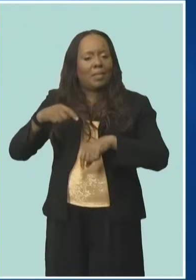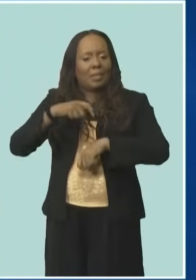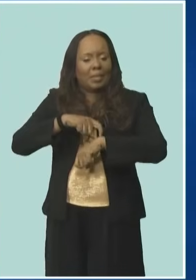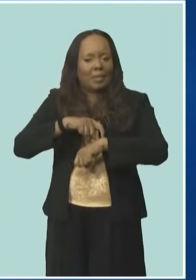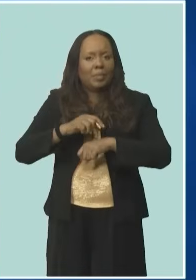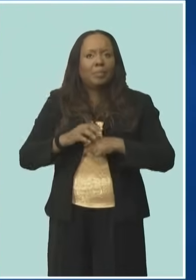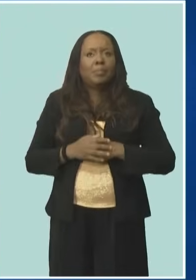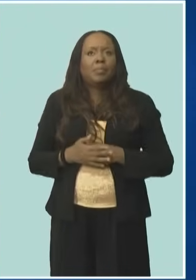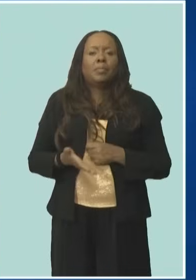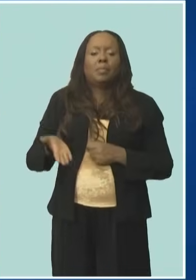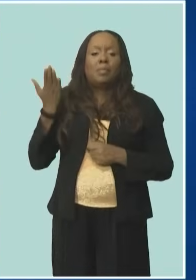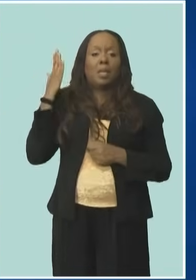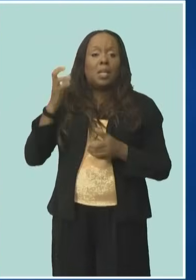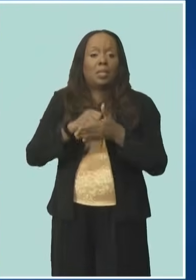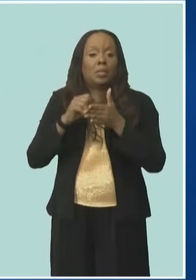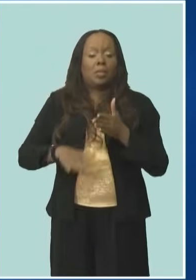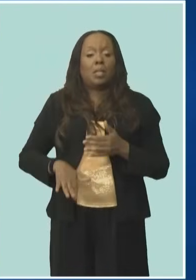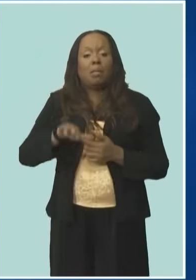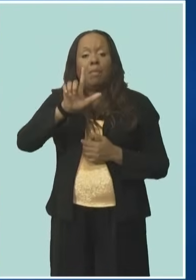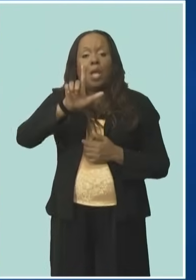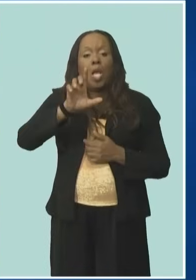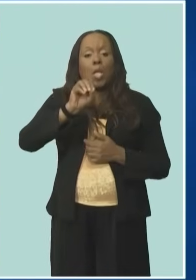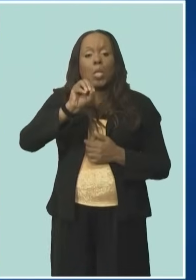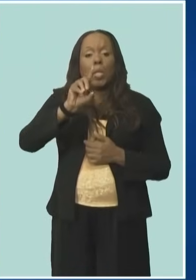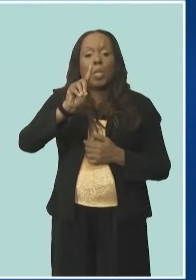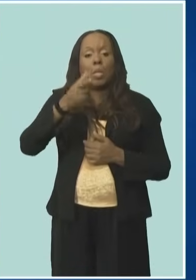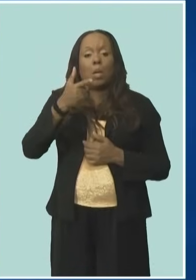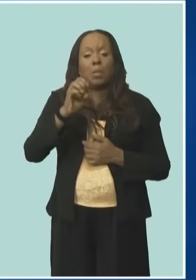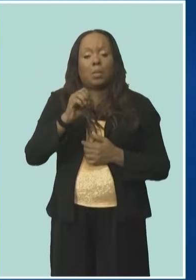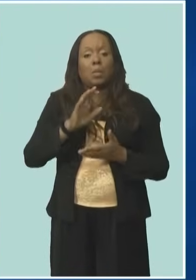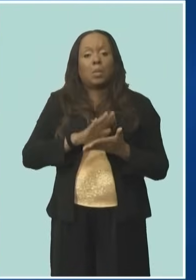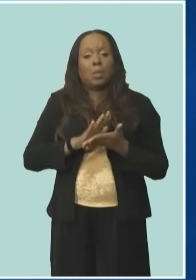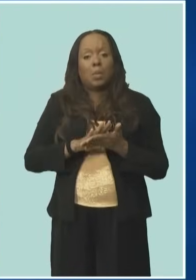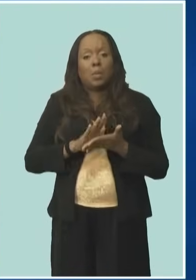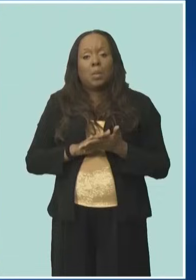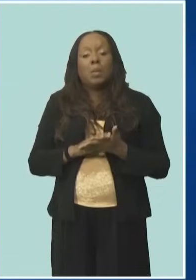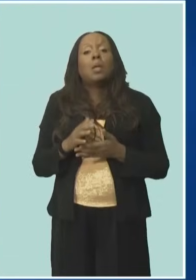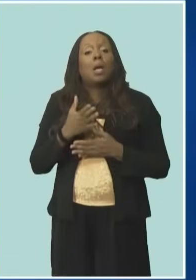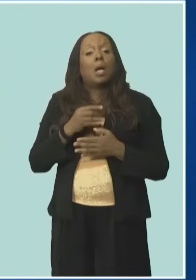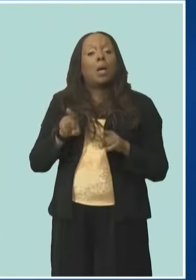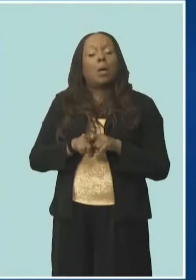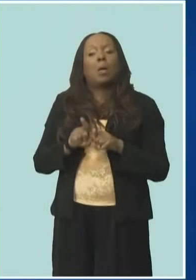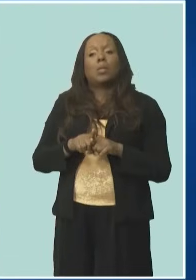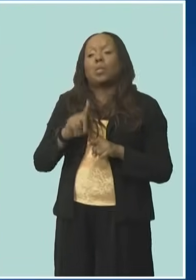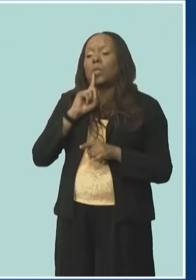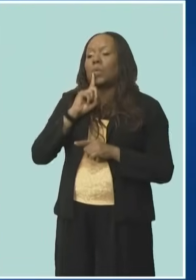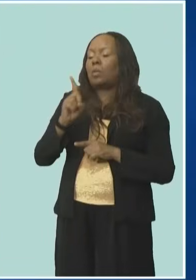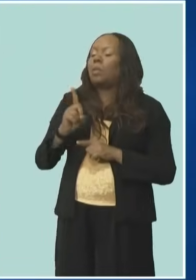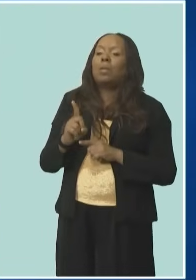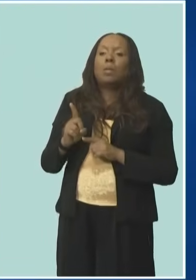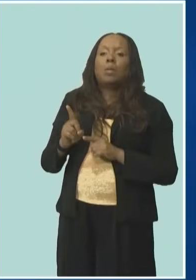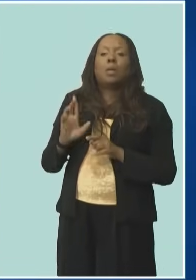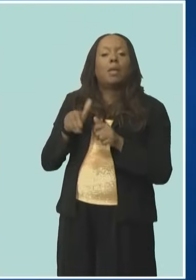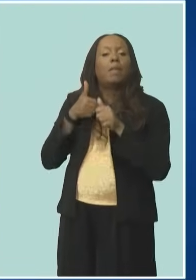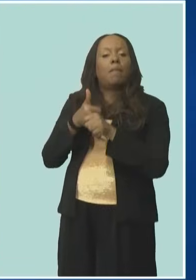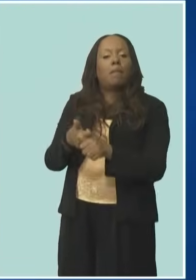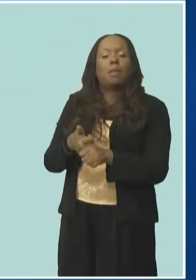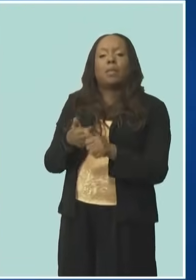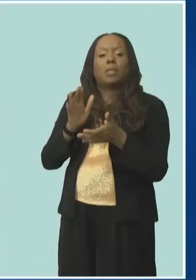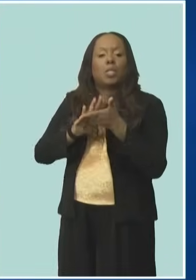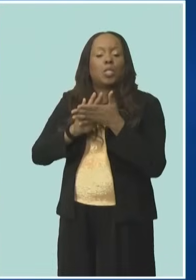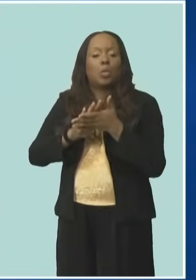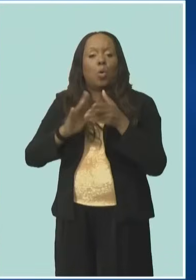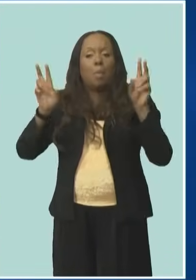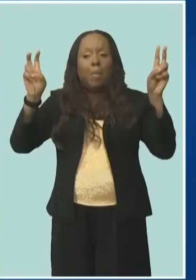a former student of the school who typified the motto, "They can because they think they can." His commitment